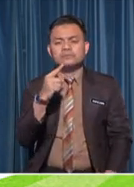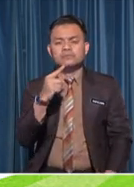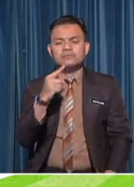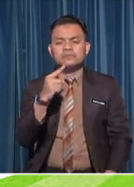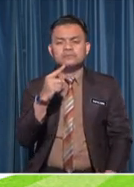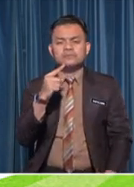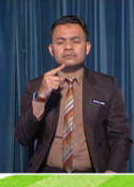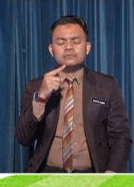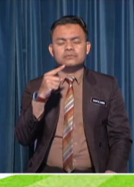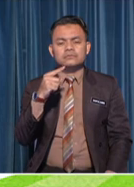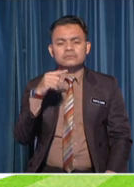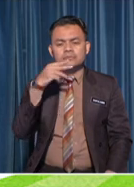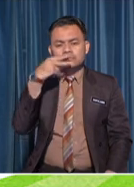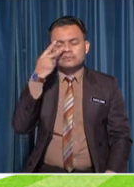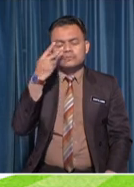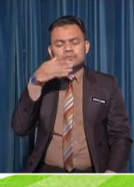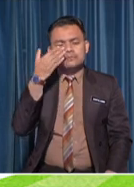perfume?